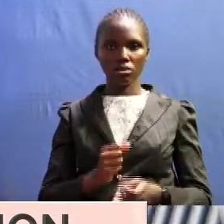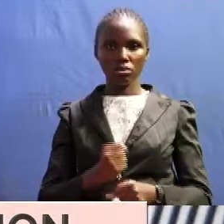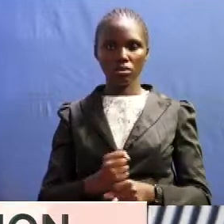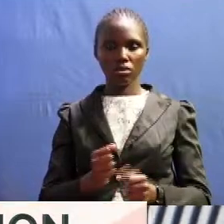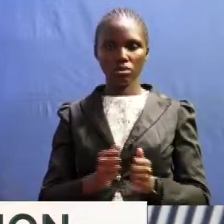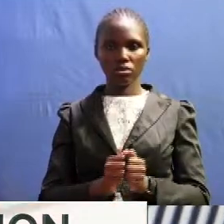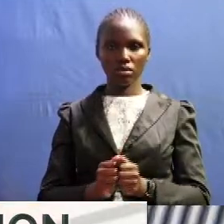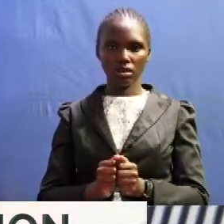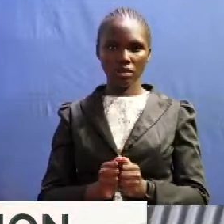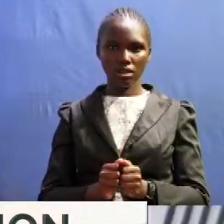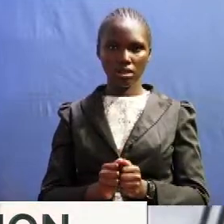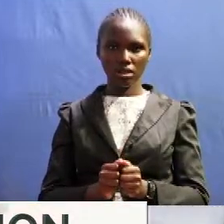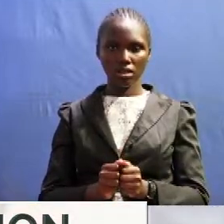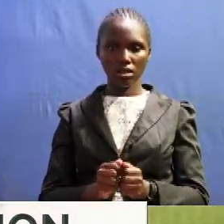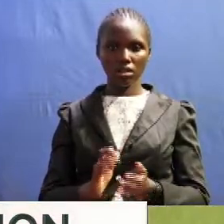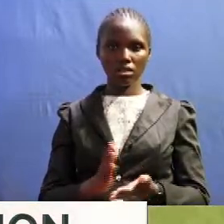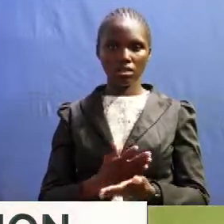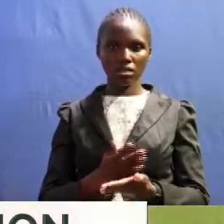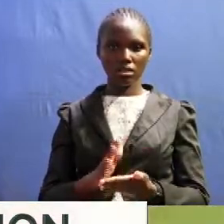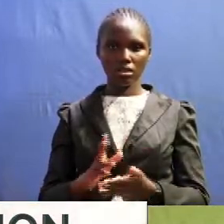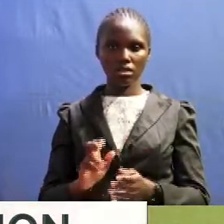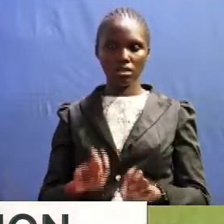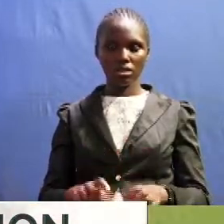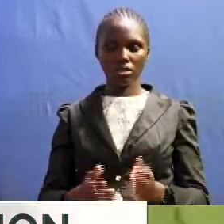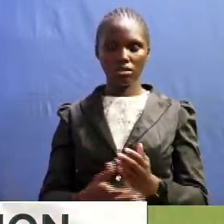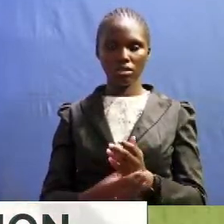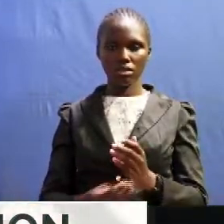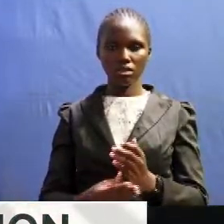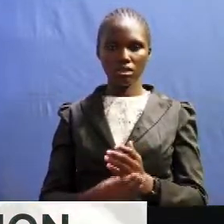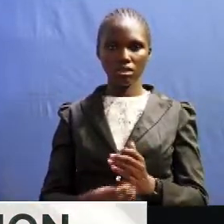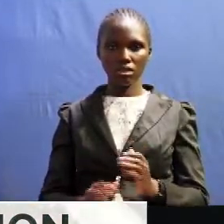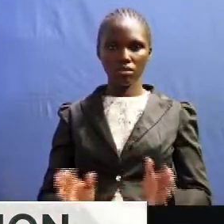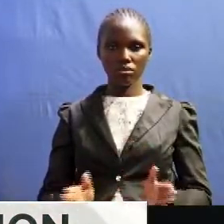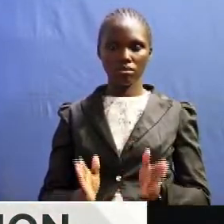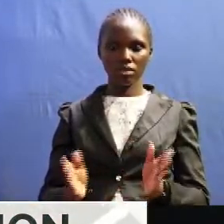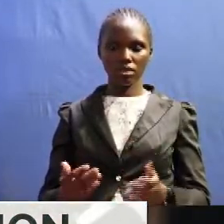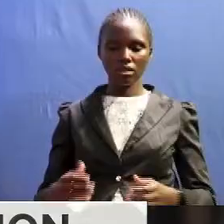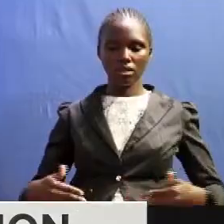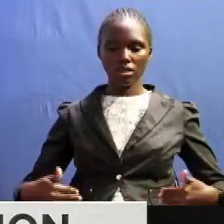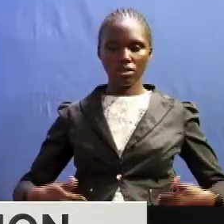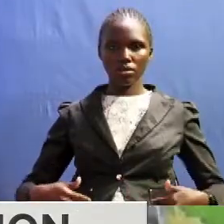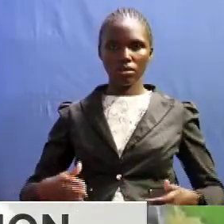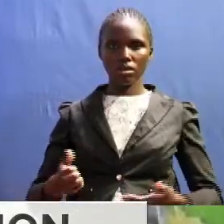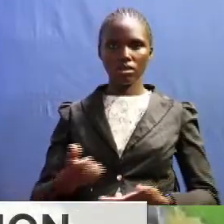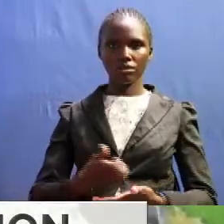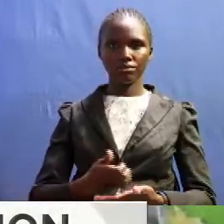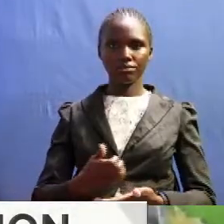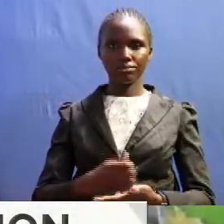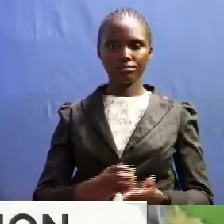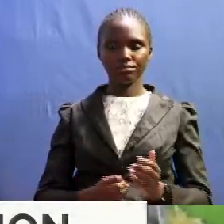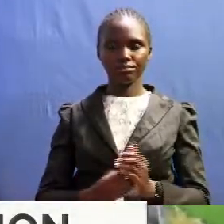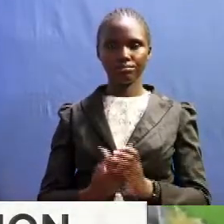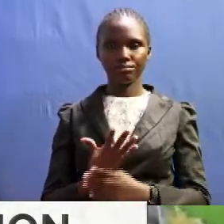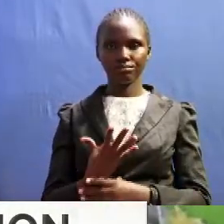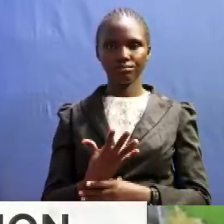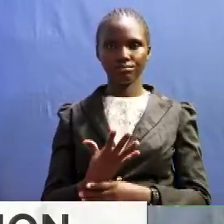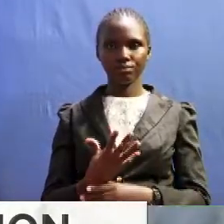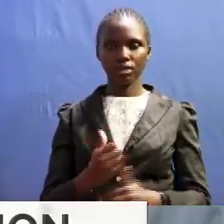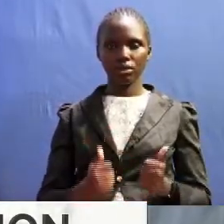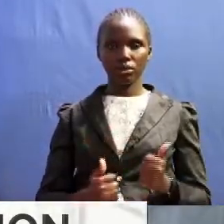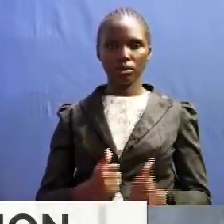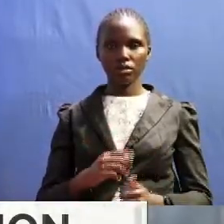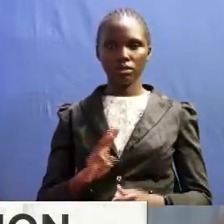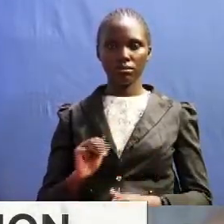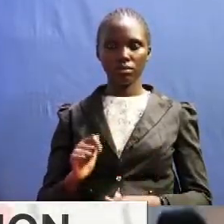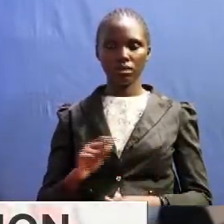funding in private colleges, saying skills training will empower youths and stimulate economic growth. Margaret